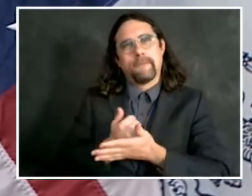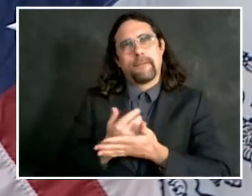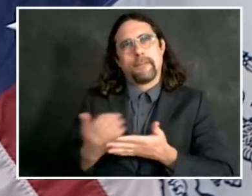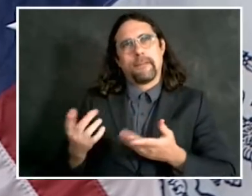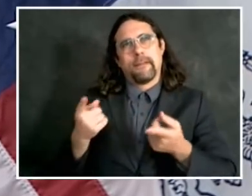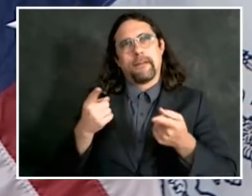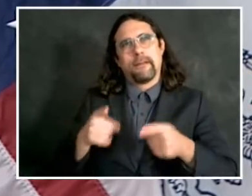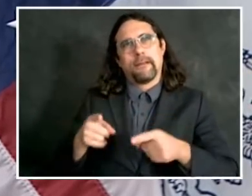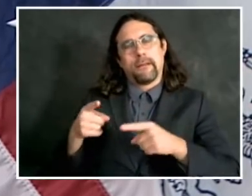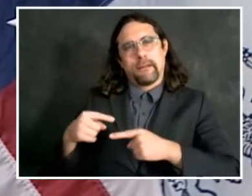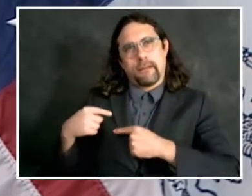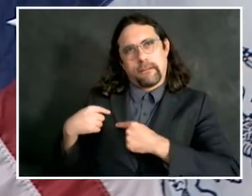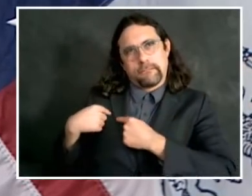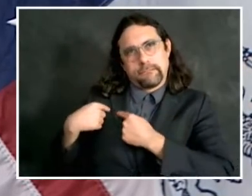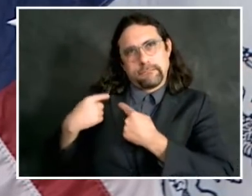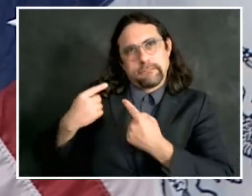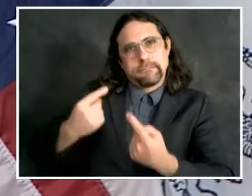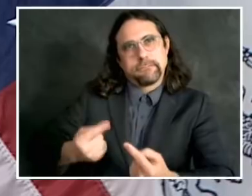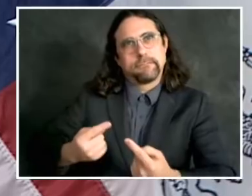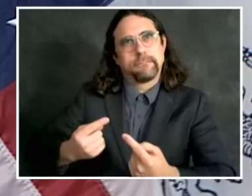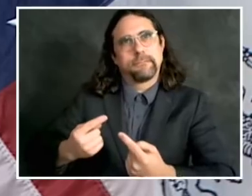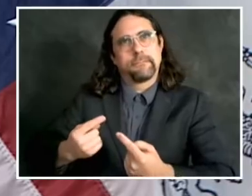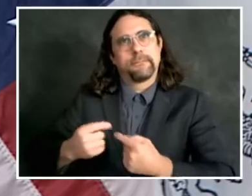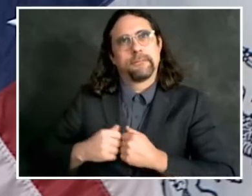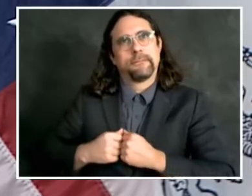this time of unprecedented crisis.